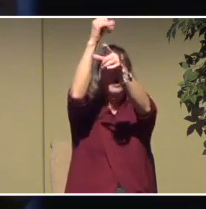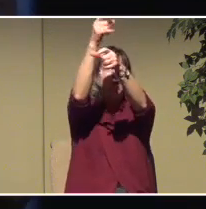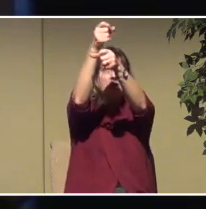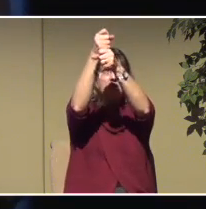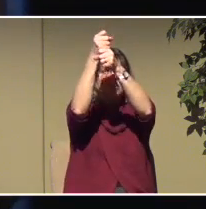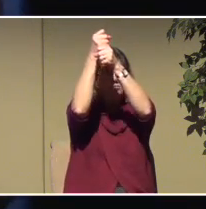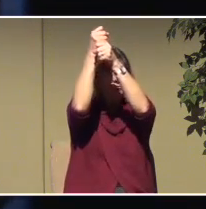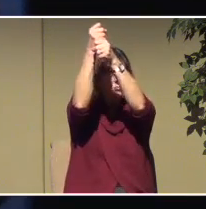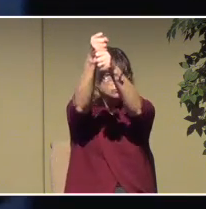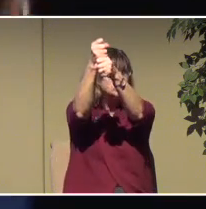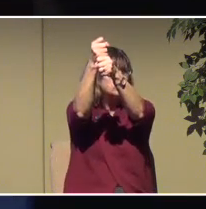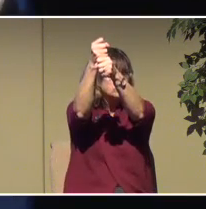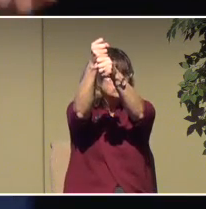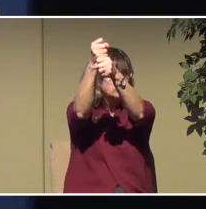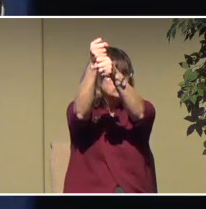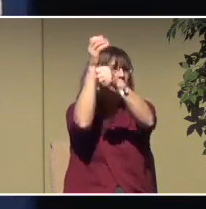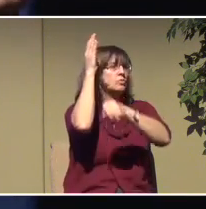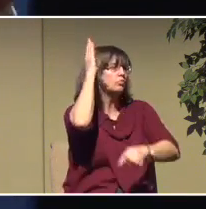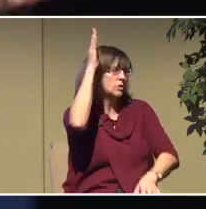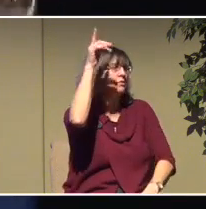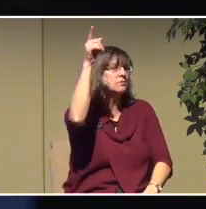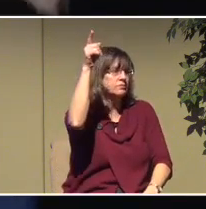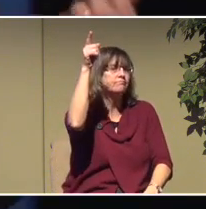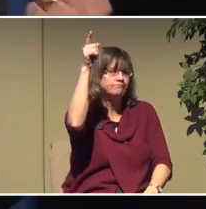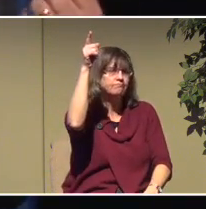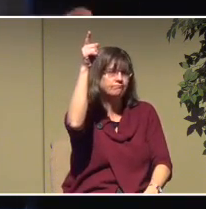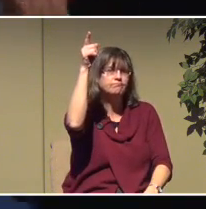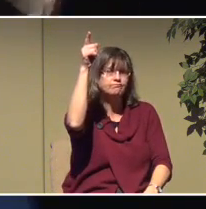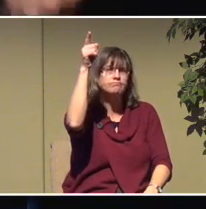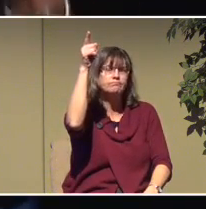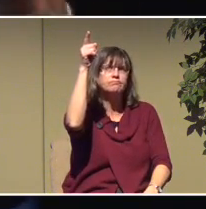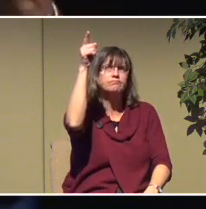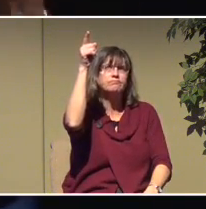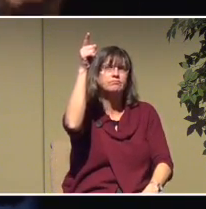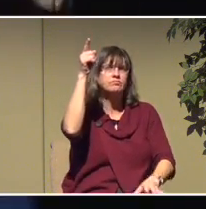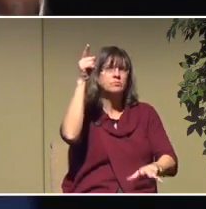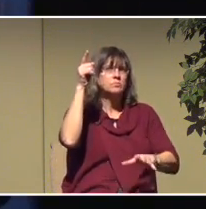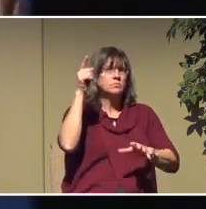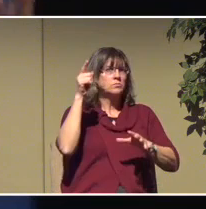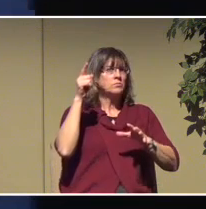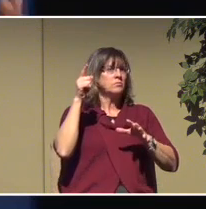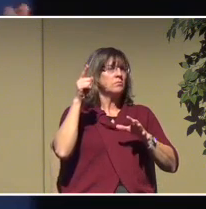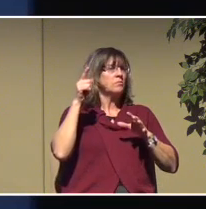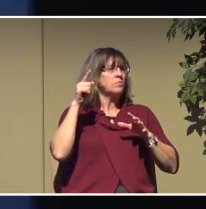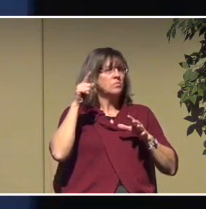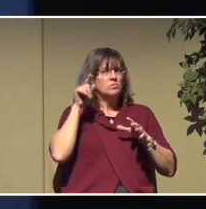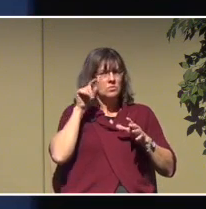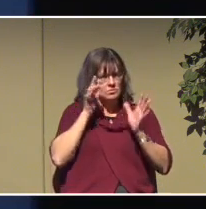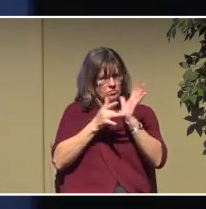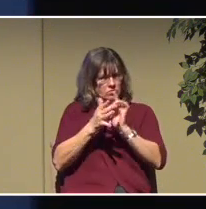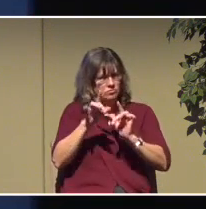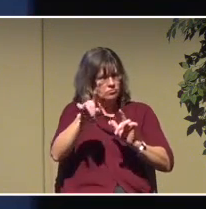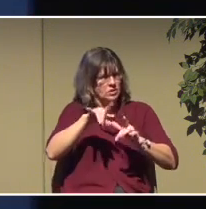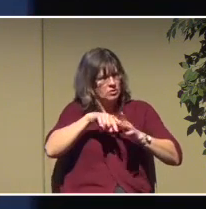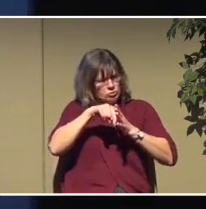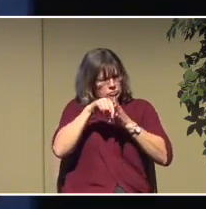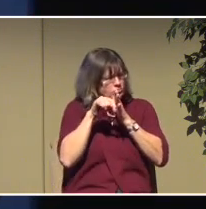this. Even this incredibly big, passionately felt, deep ask,